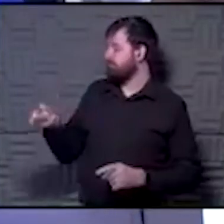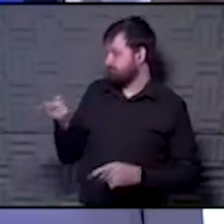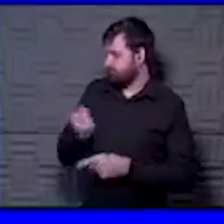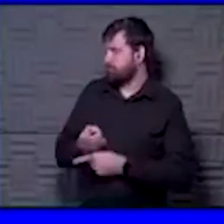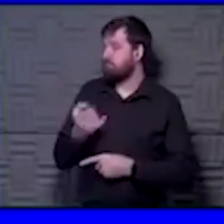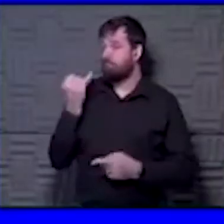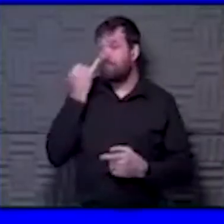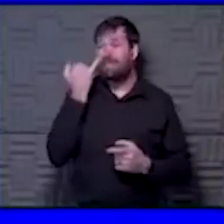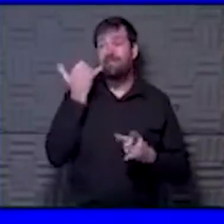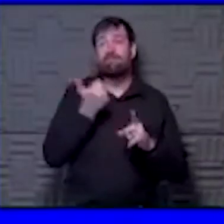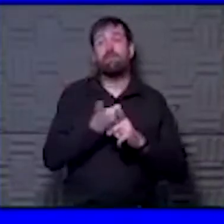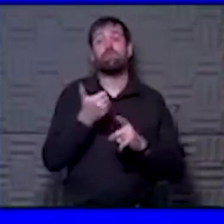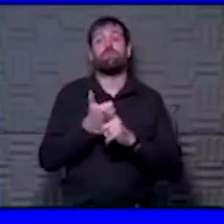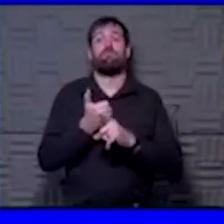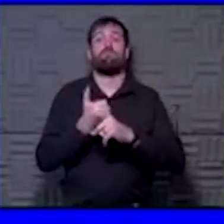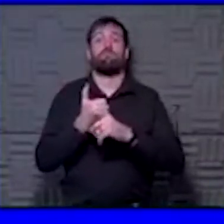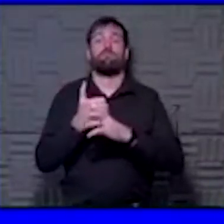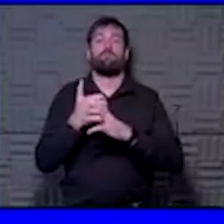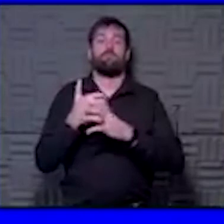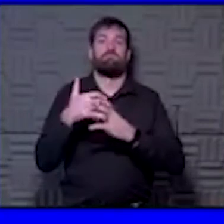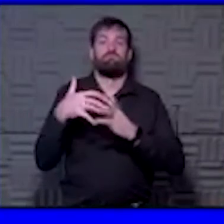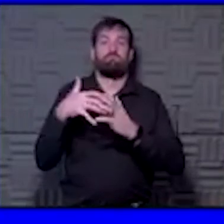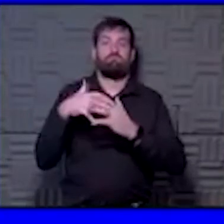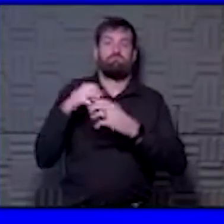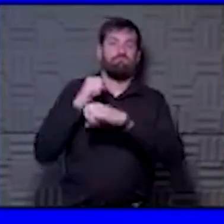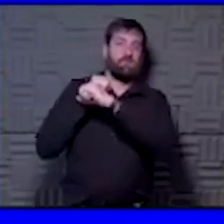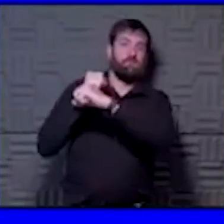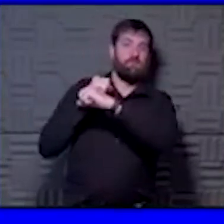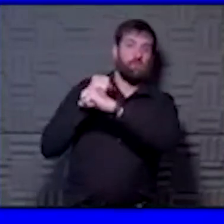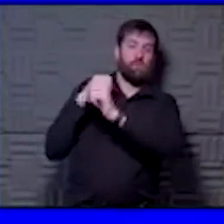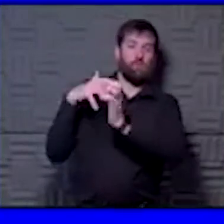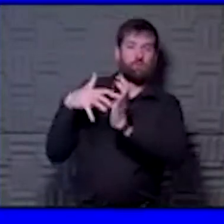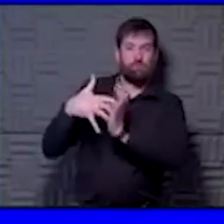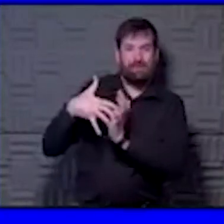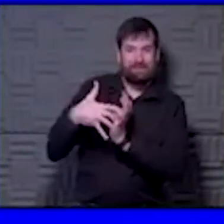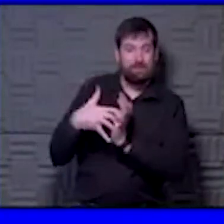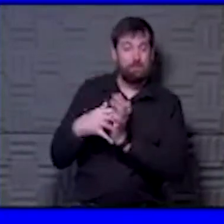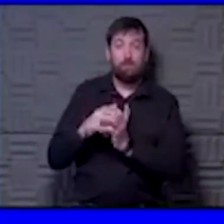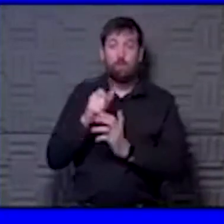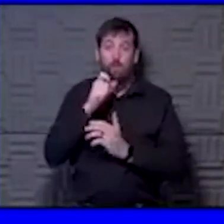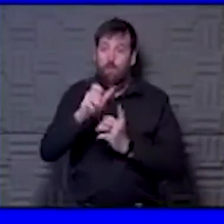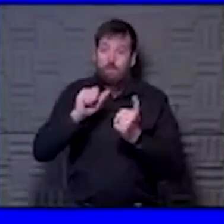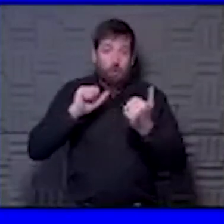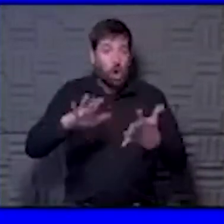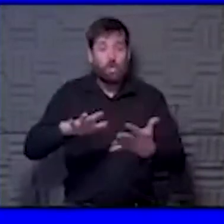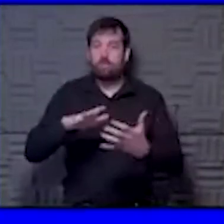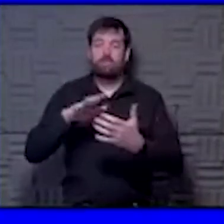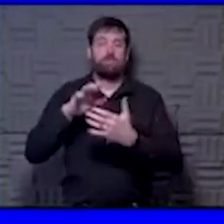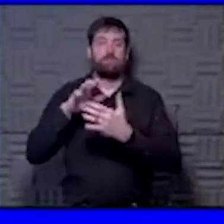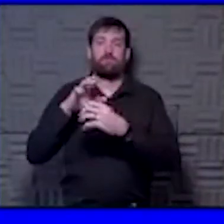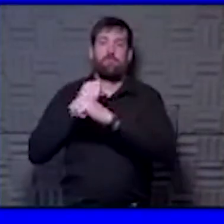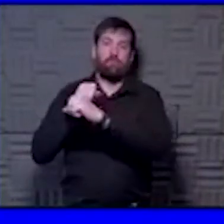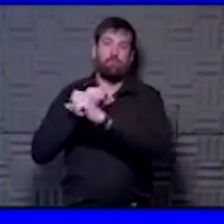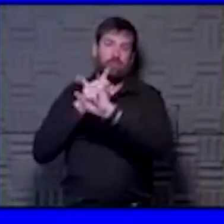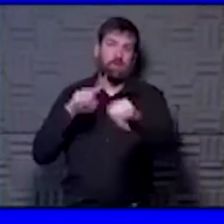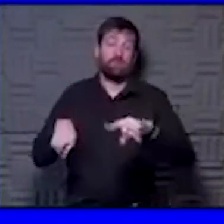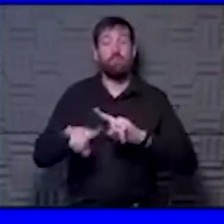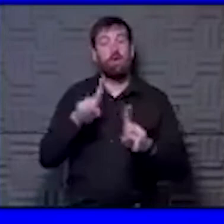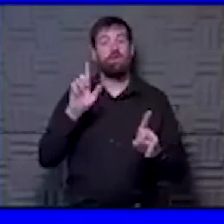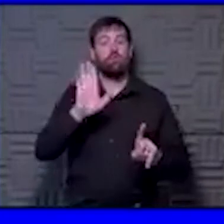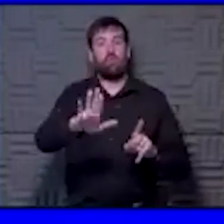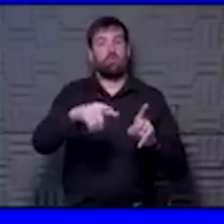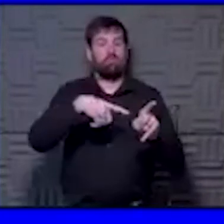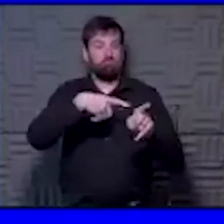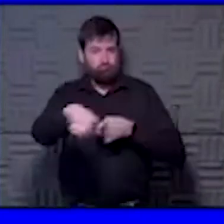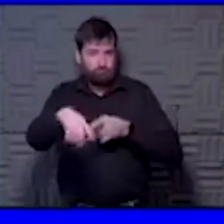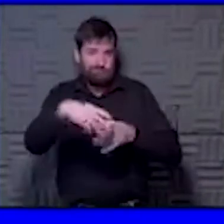if your immunosuppression is too high and the vaccine actually wouldn't cause an immune response. But if you're a provider that